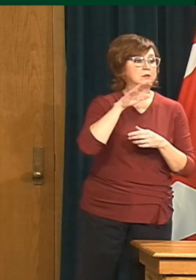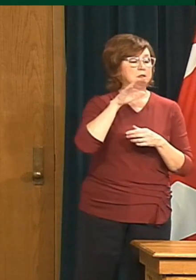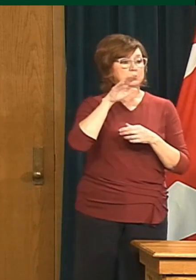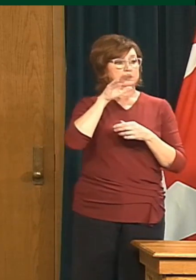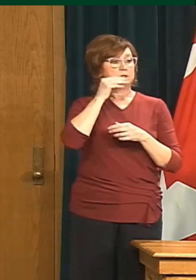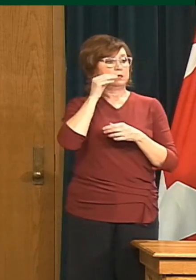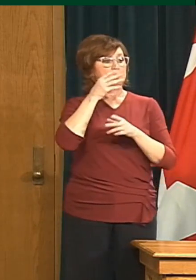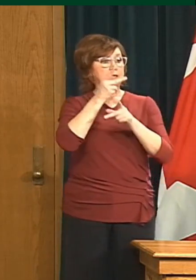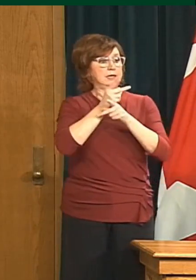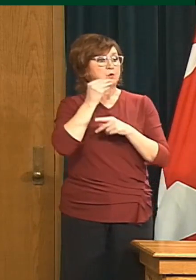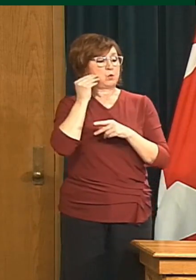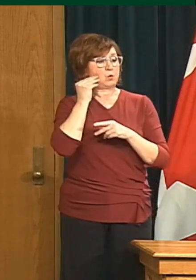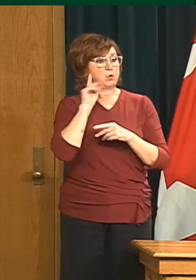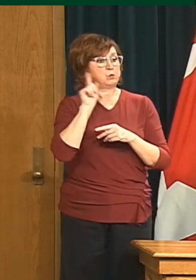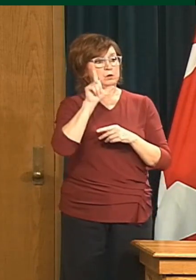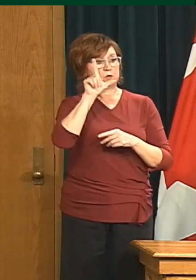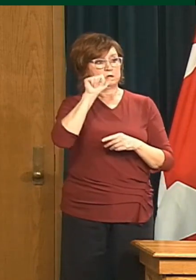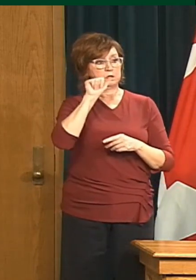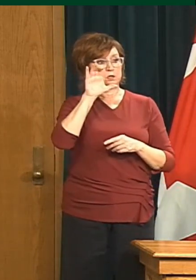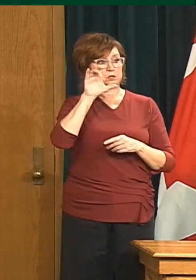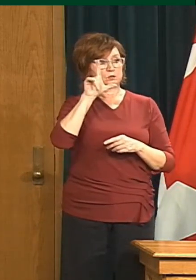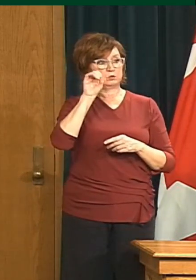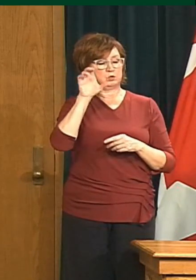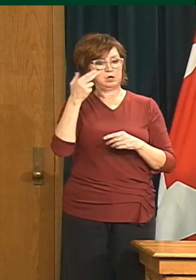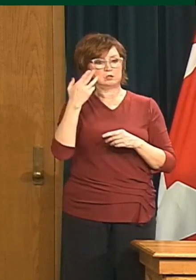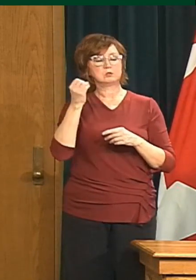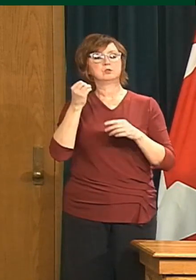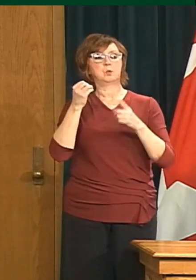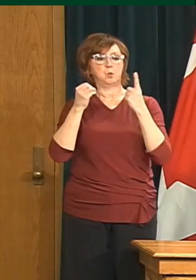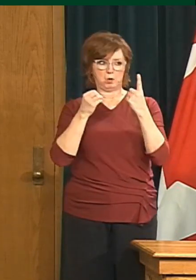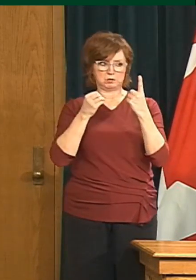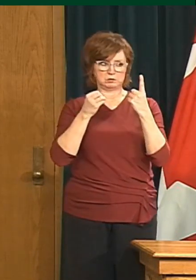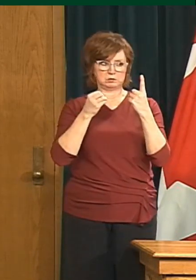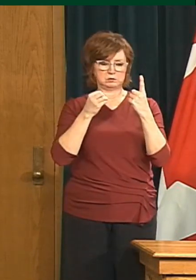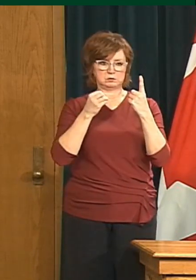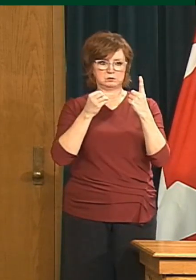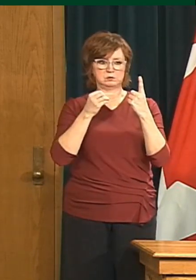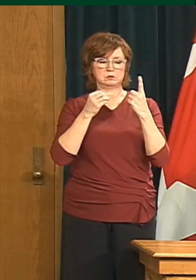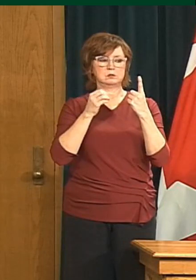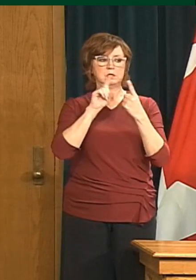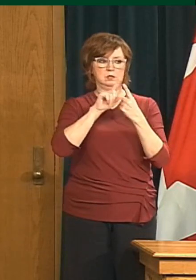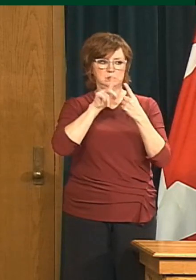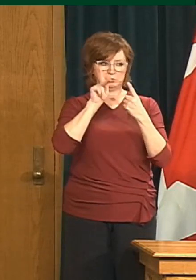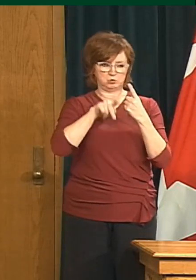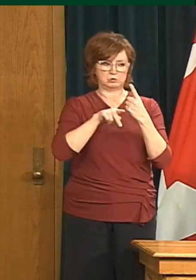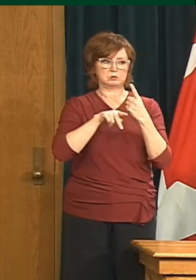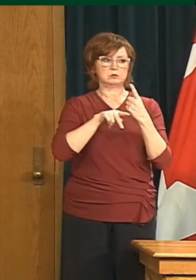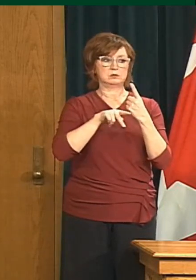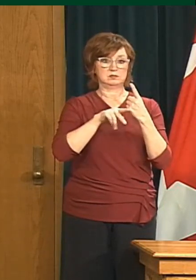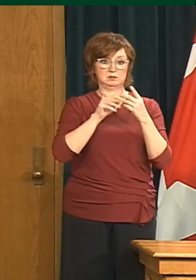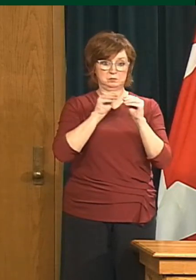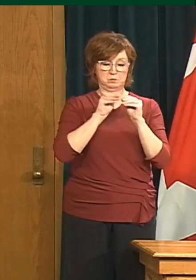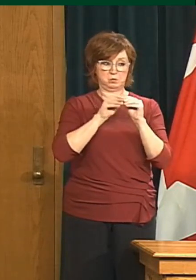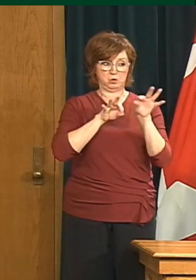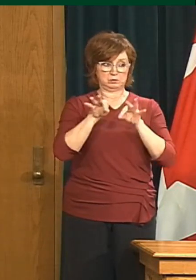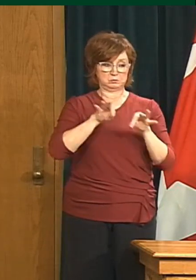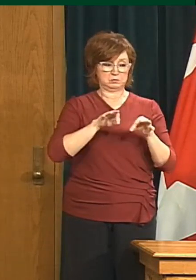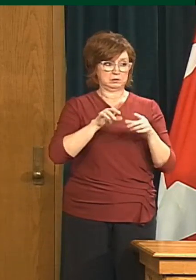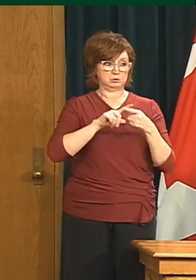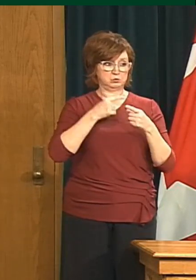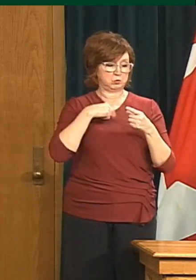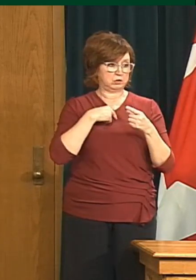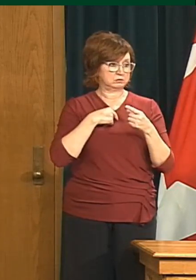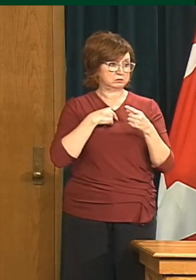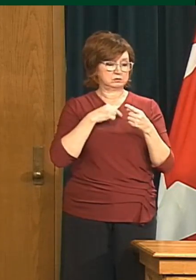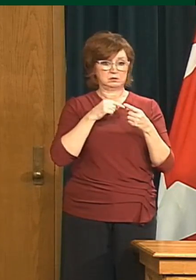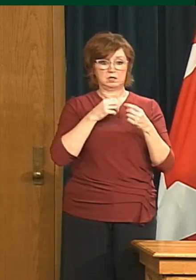the one instance that has been confirmed in the community of La Loche. If there are any further details that can be shared, including